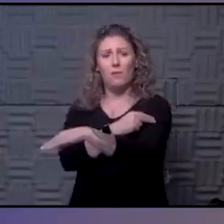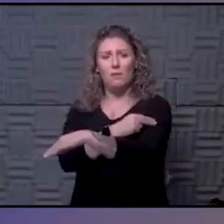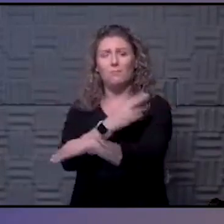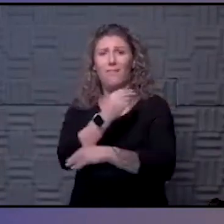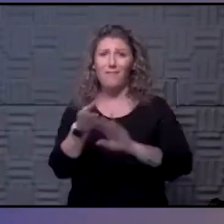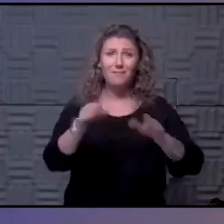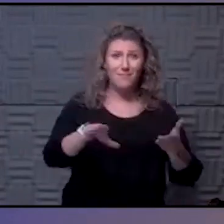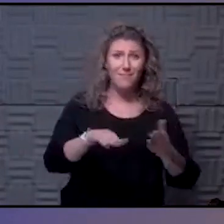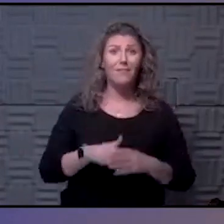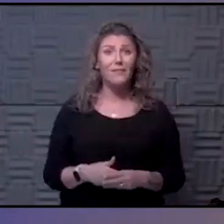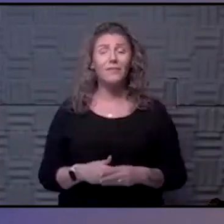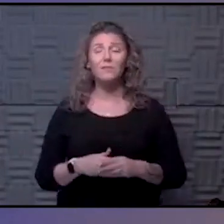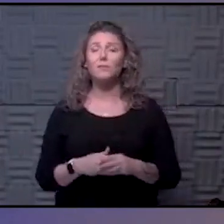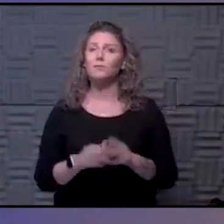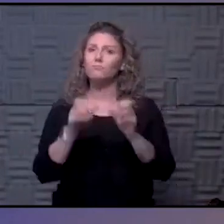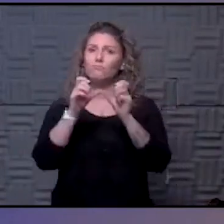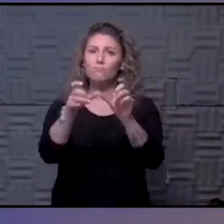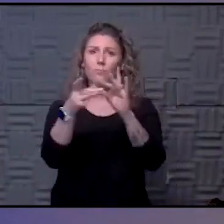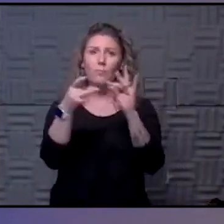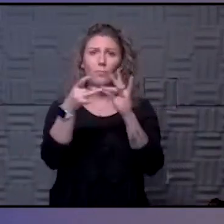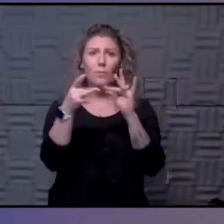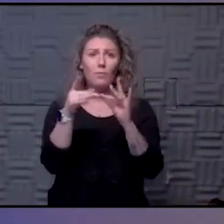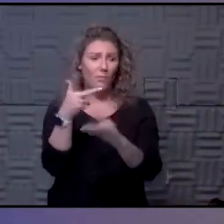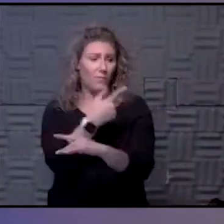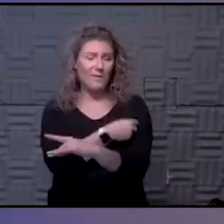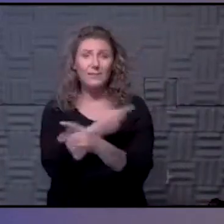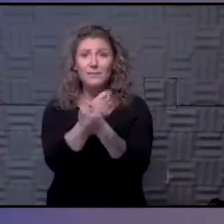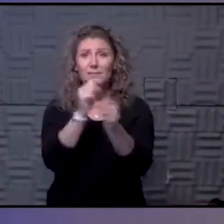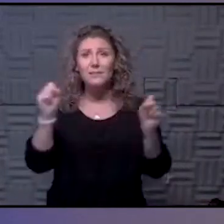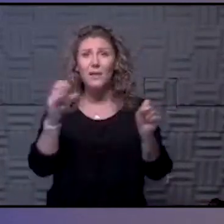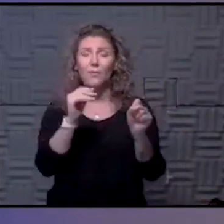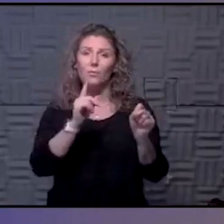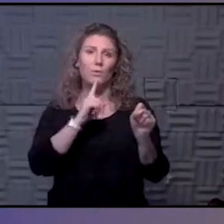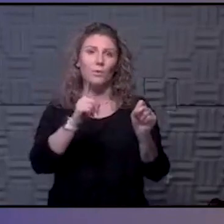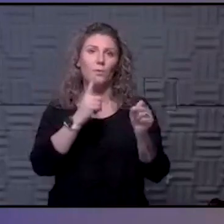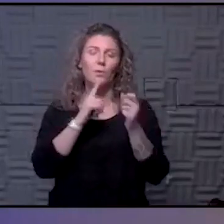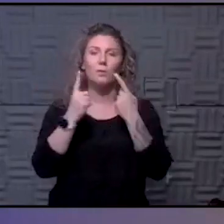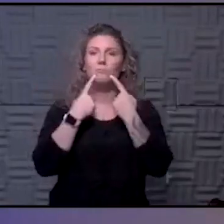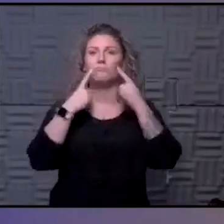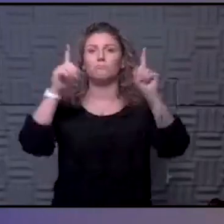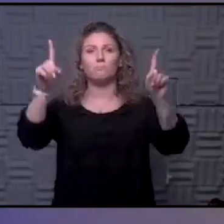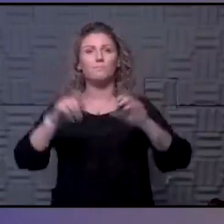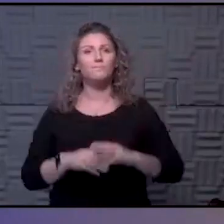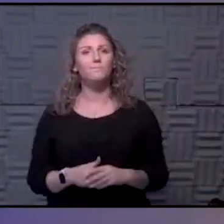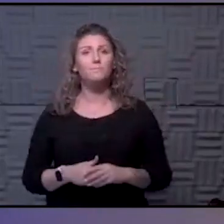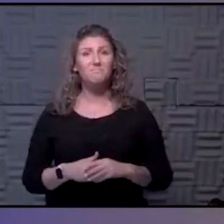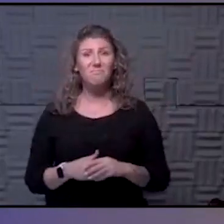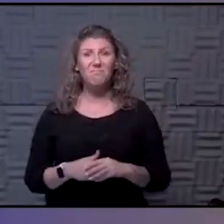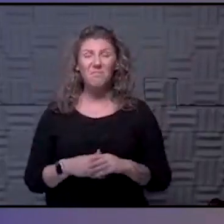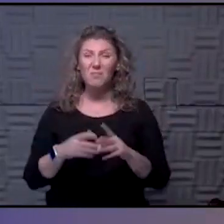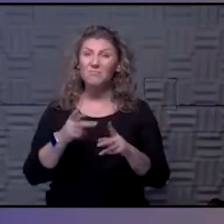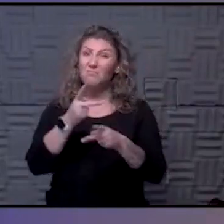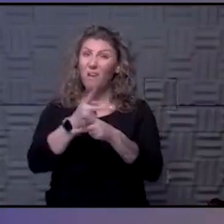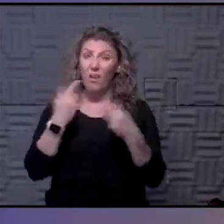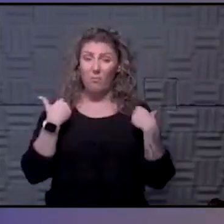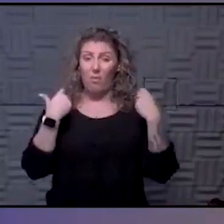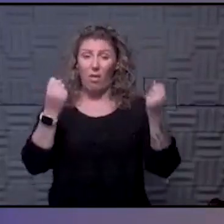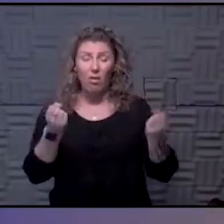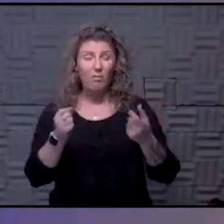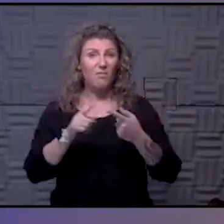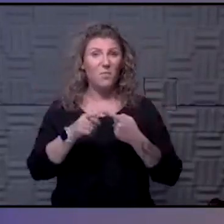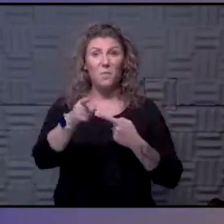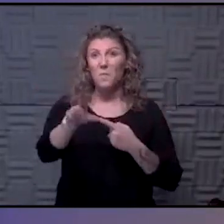to give that message that the vaccines that we have are safe and very effective. They can keep you healthy, keep you and your loved ones